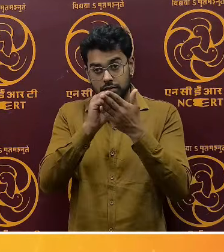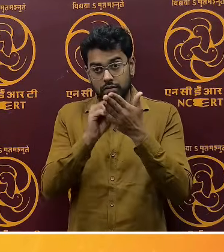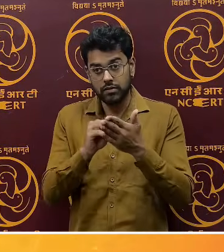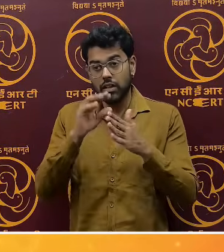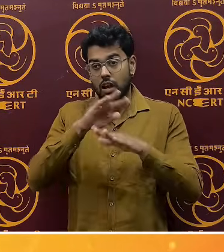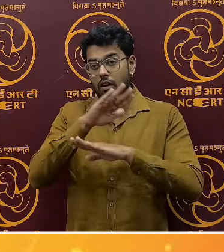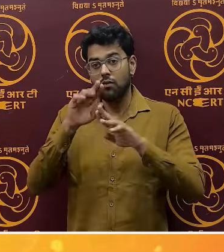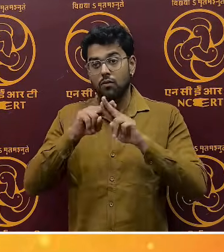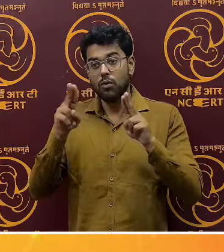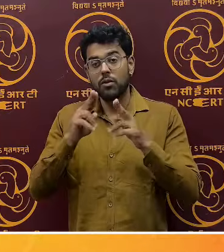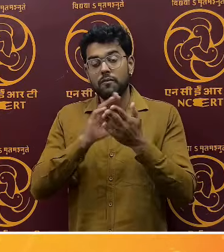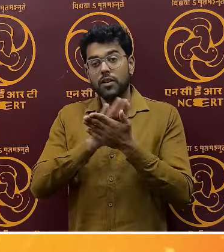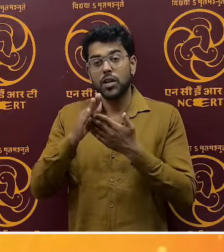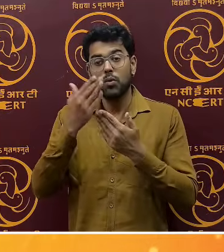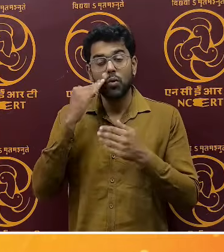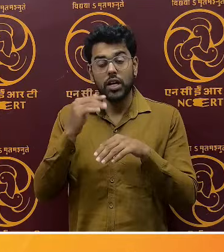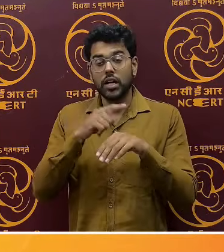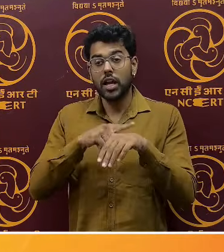can complete this